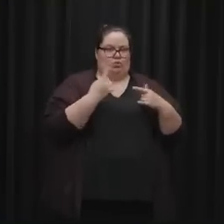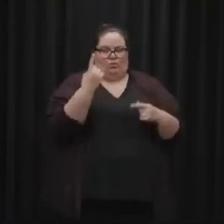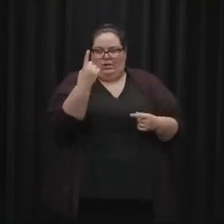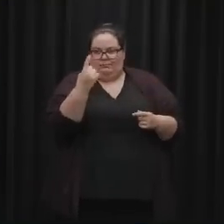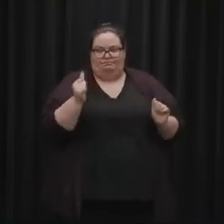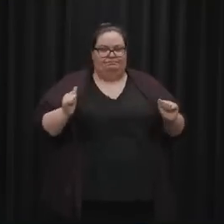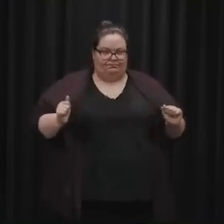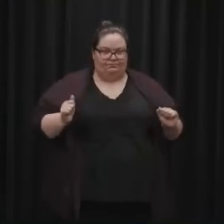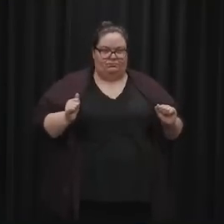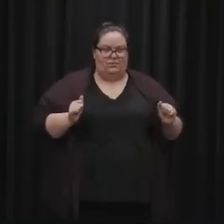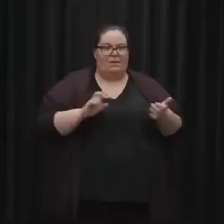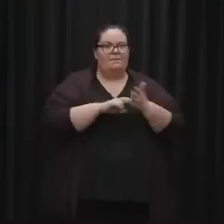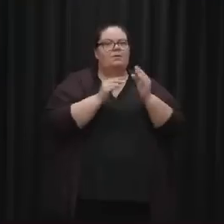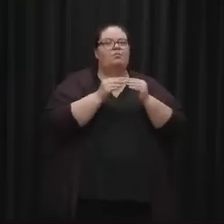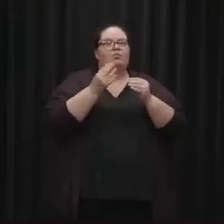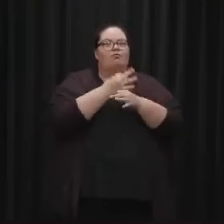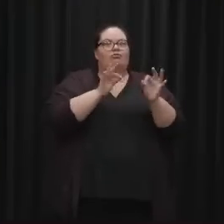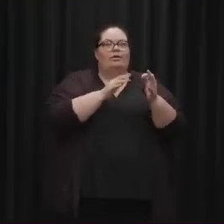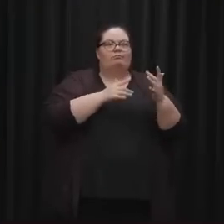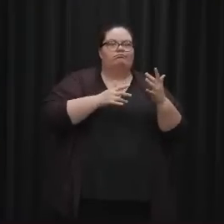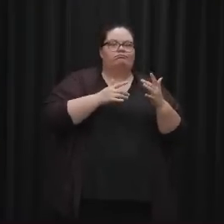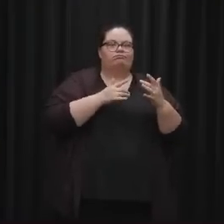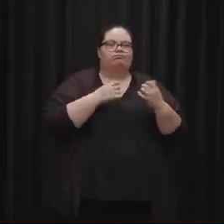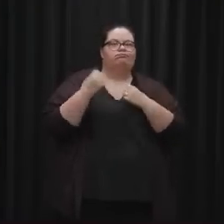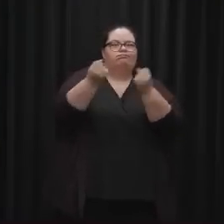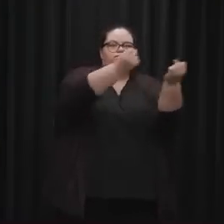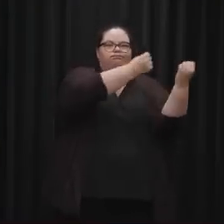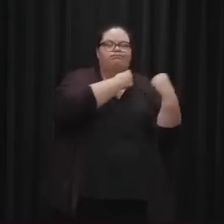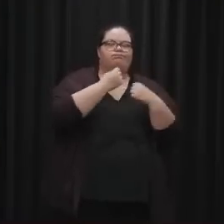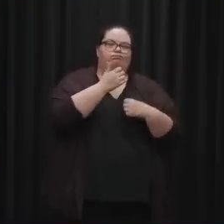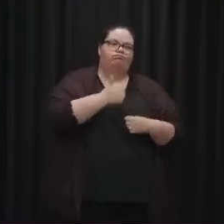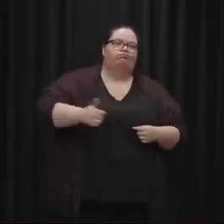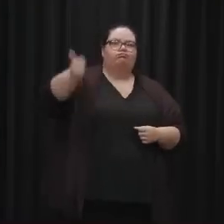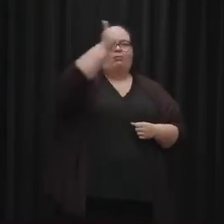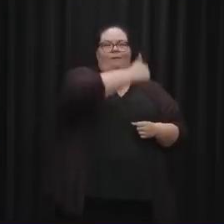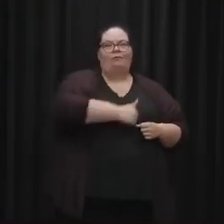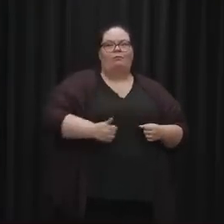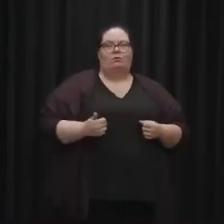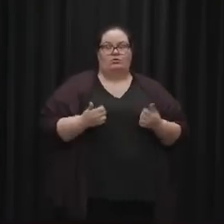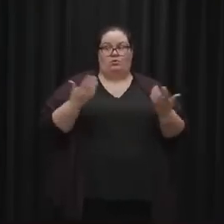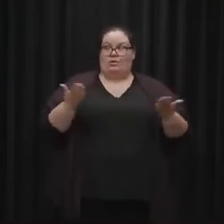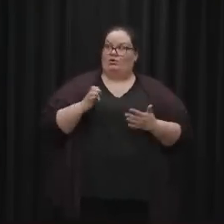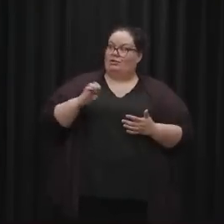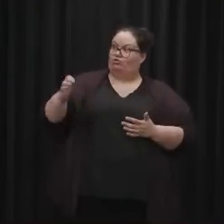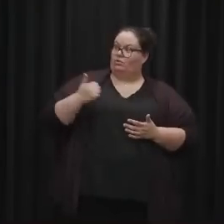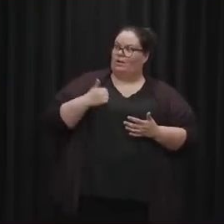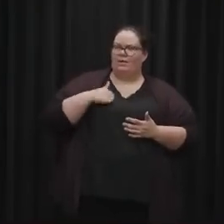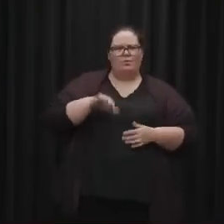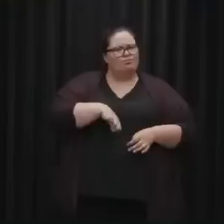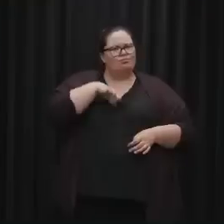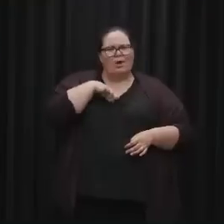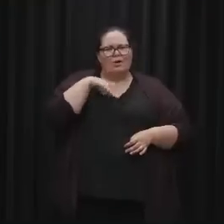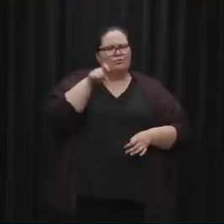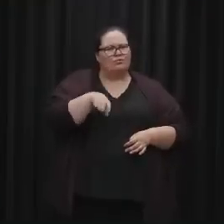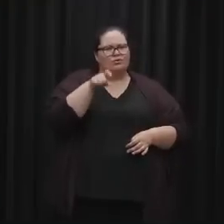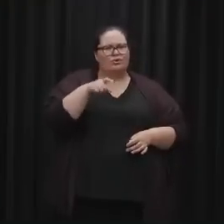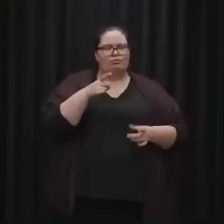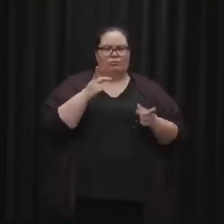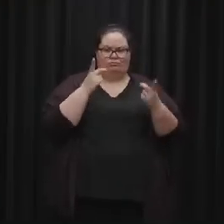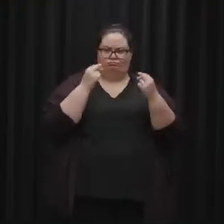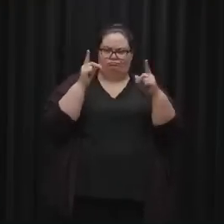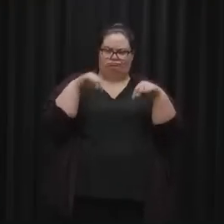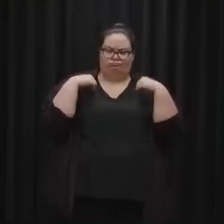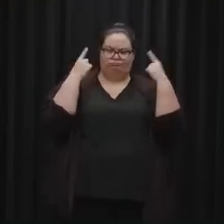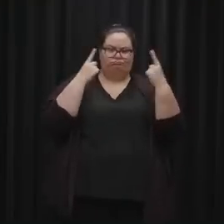other than that, it allows freedom within our Atlantic bubble, and it's another step for us to, in Atlantic Canada, to be proud of what we've